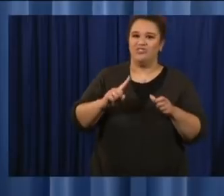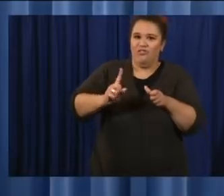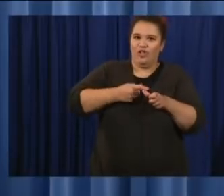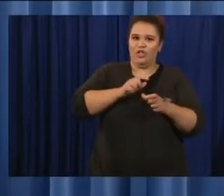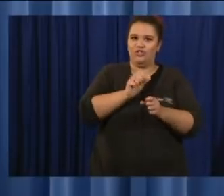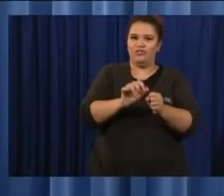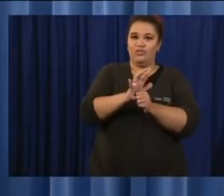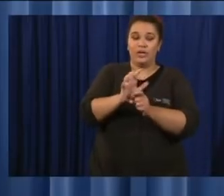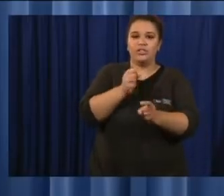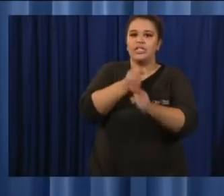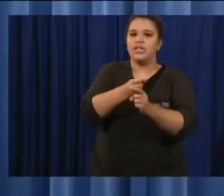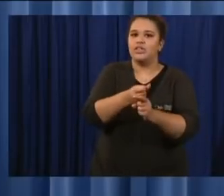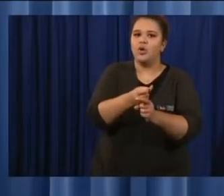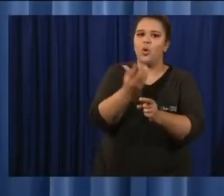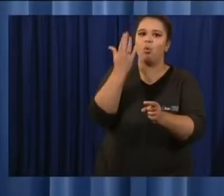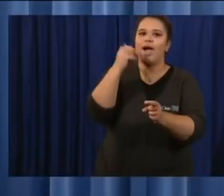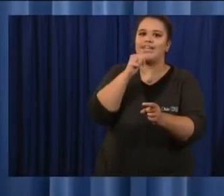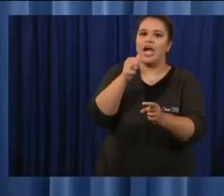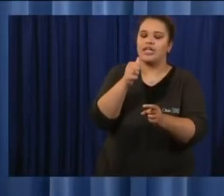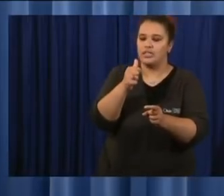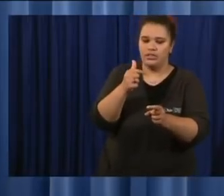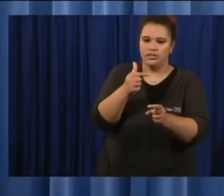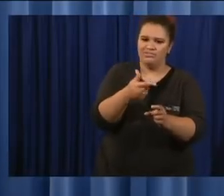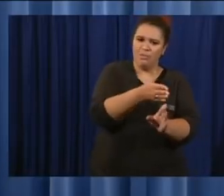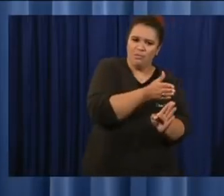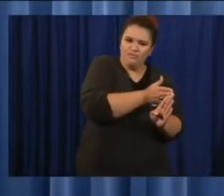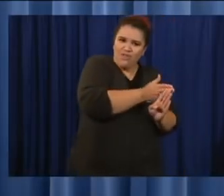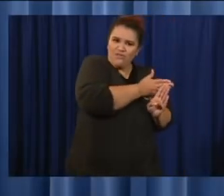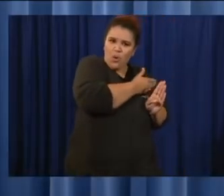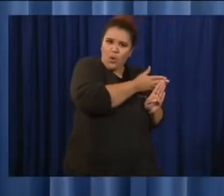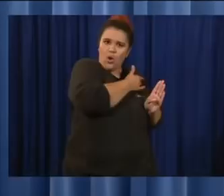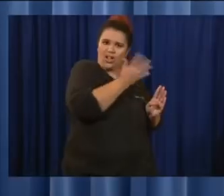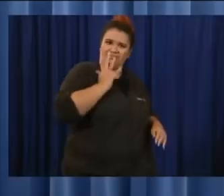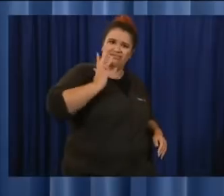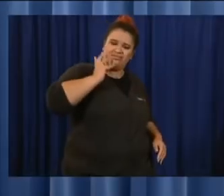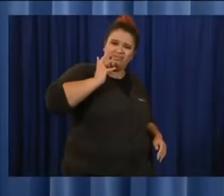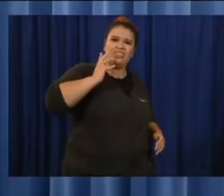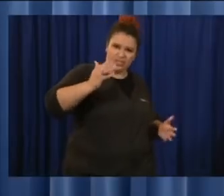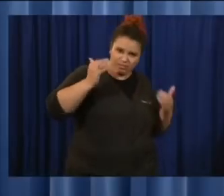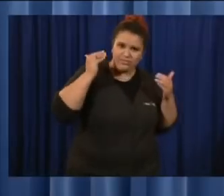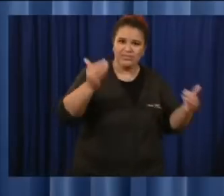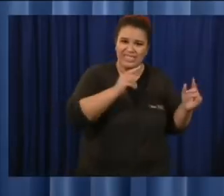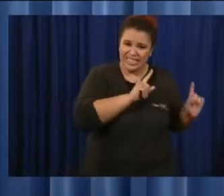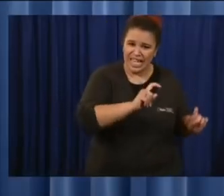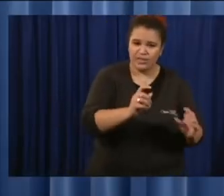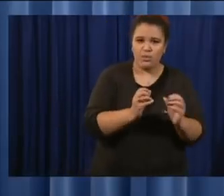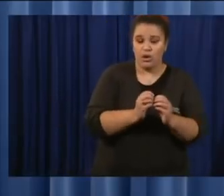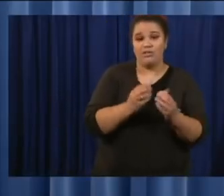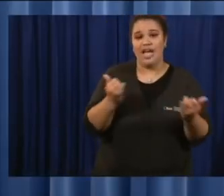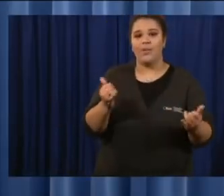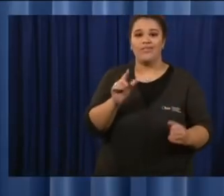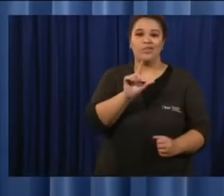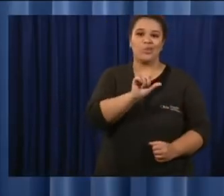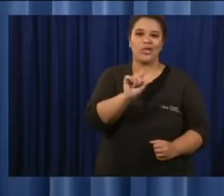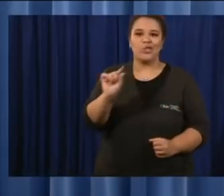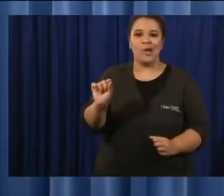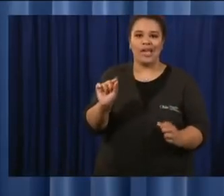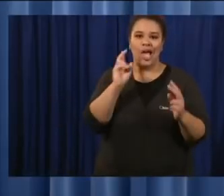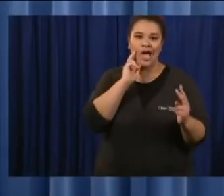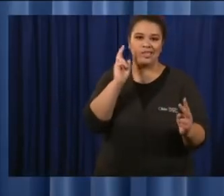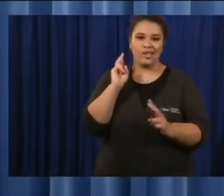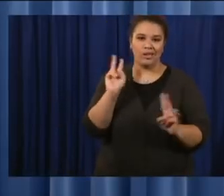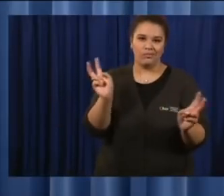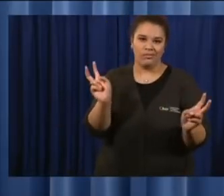the benefit of 2020 hindsight? there's certainly, as Laura, has been